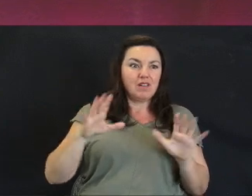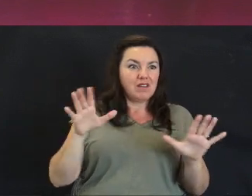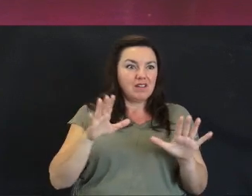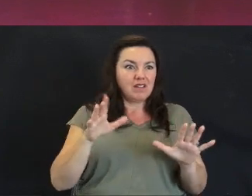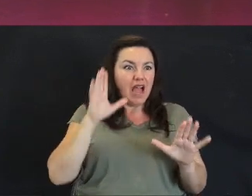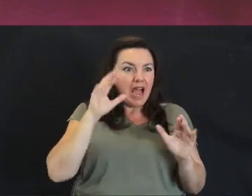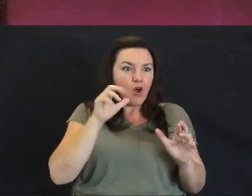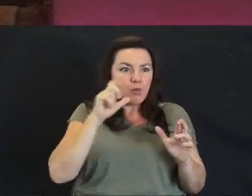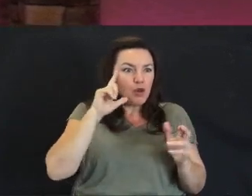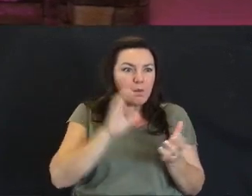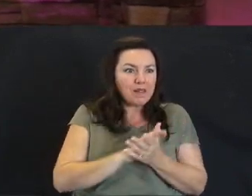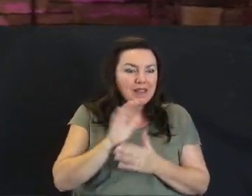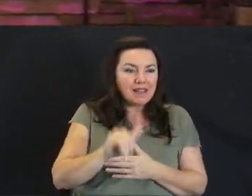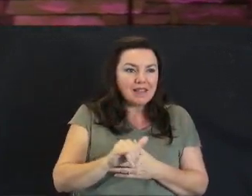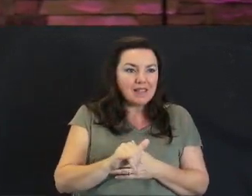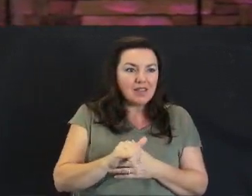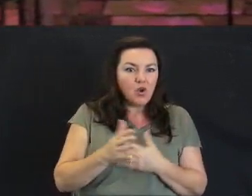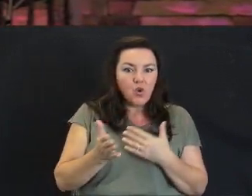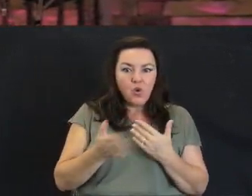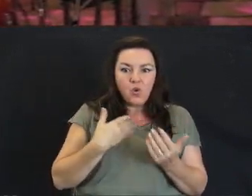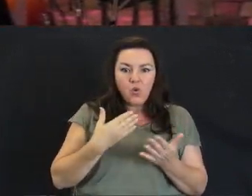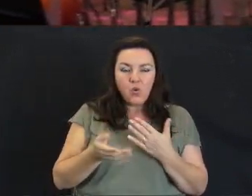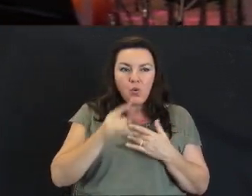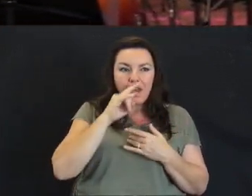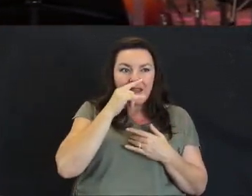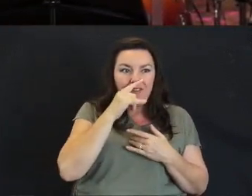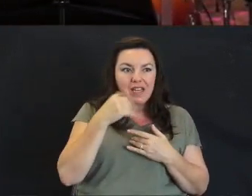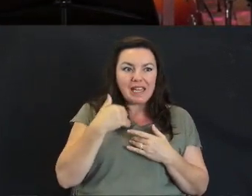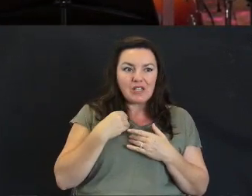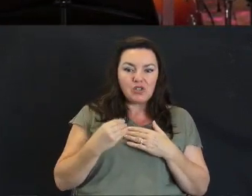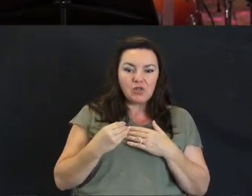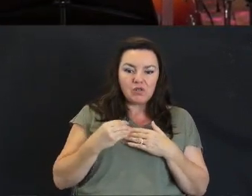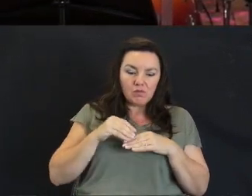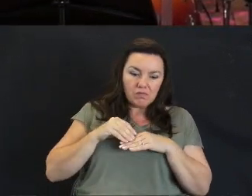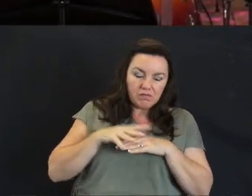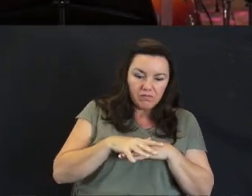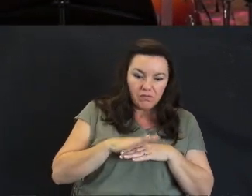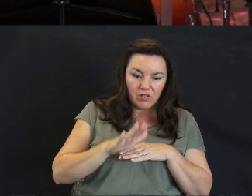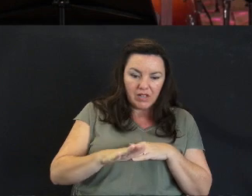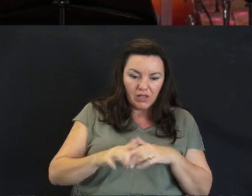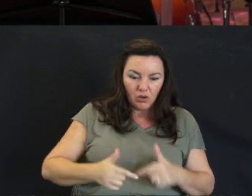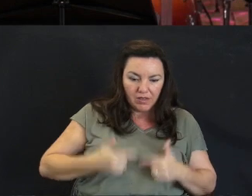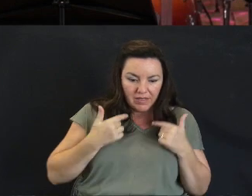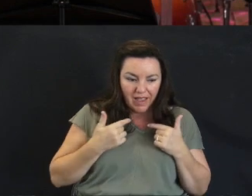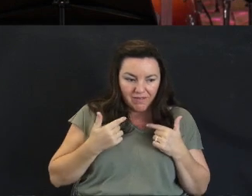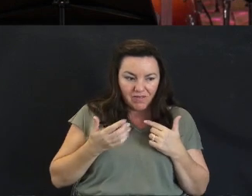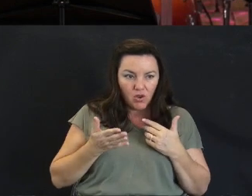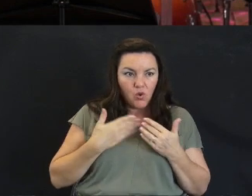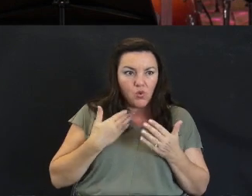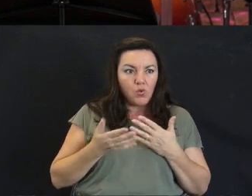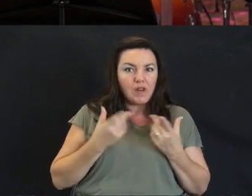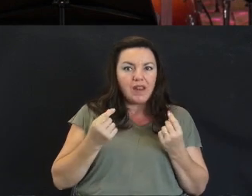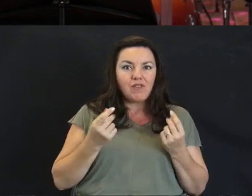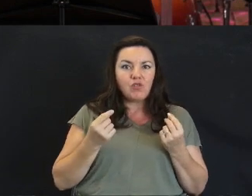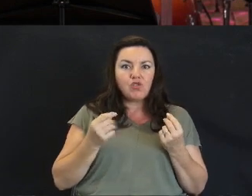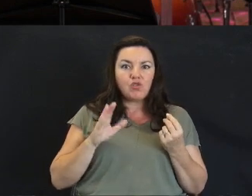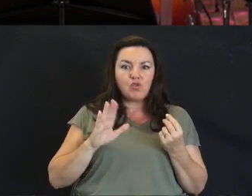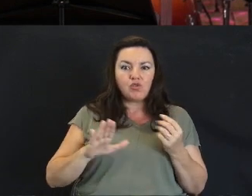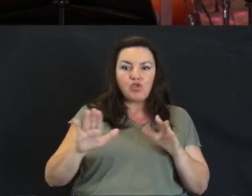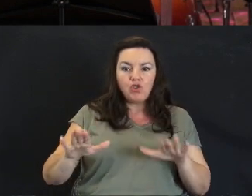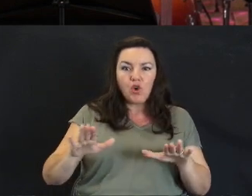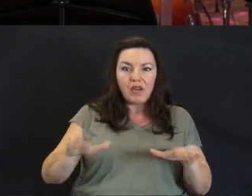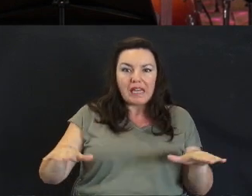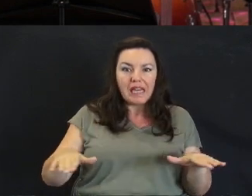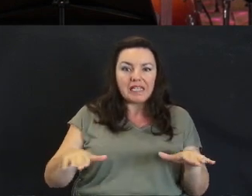hope you Listen folks Whatever kids You have influence Over in your life Whatever you do Train them to understand The significance